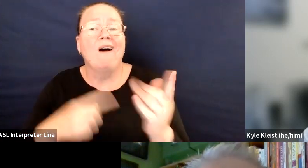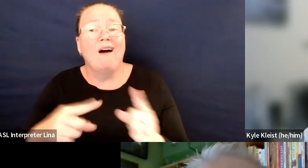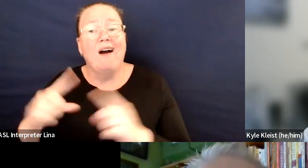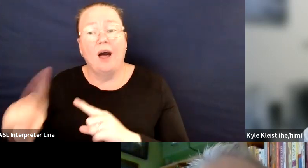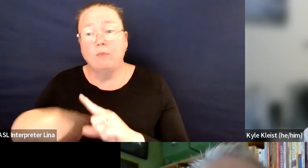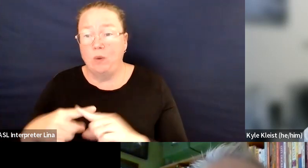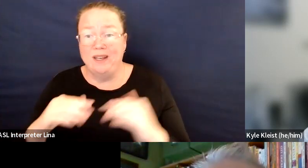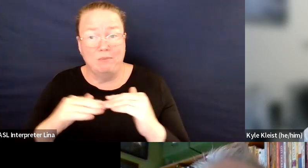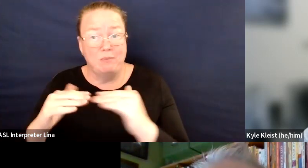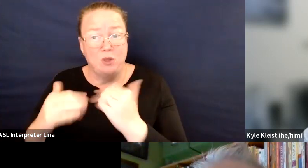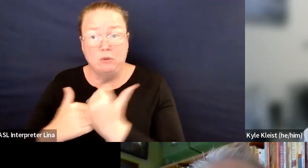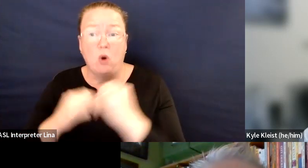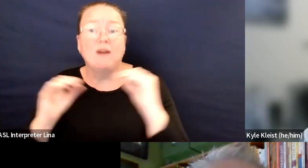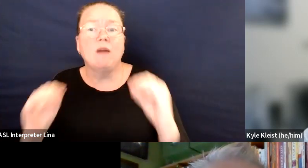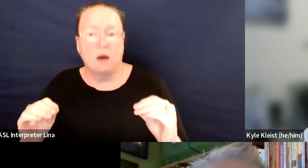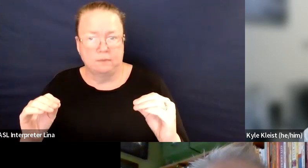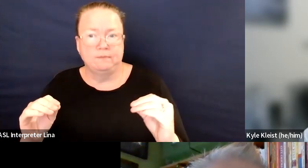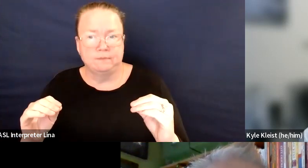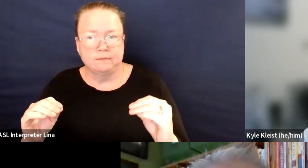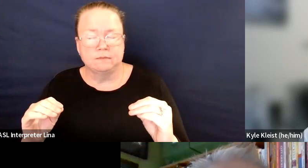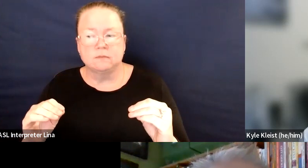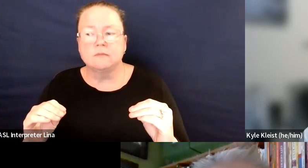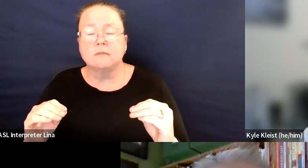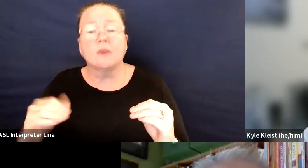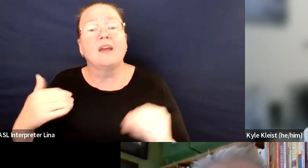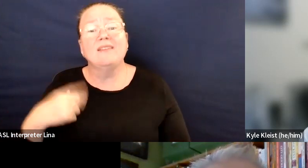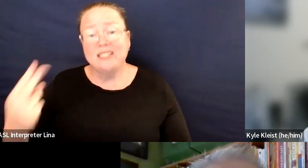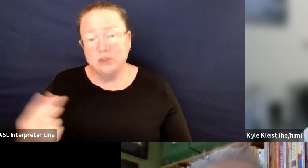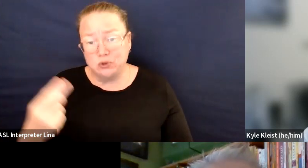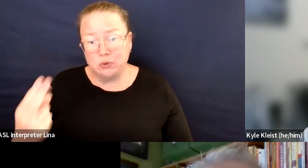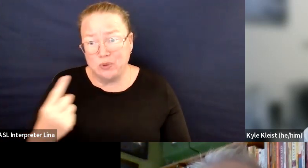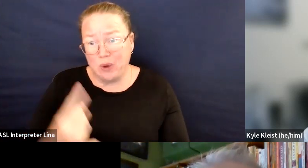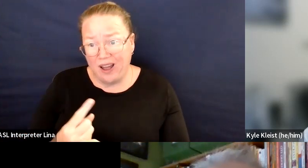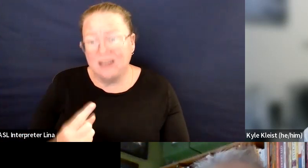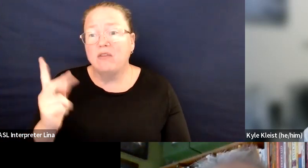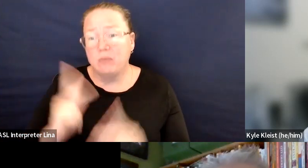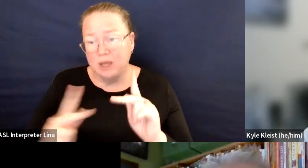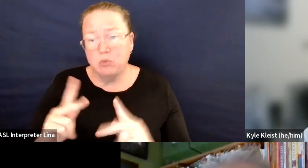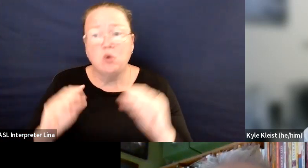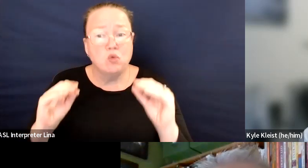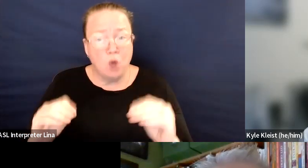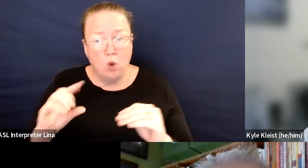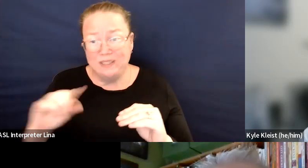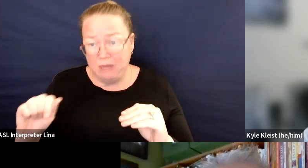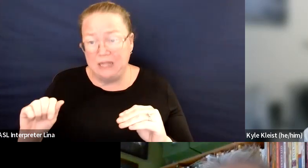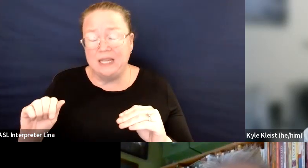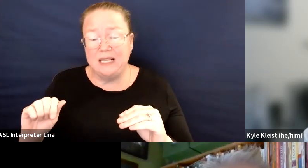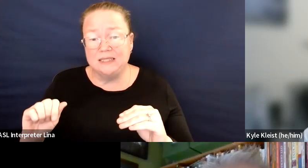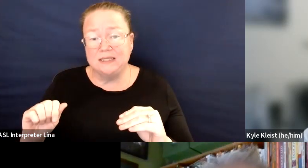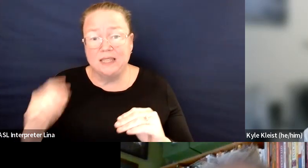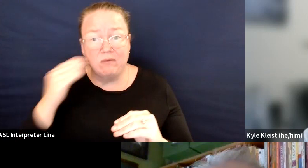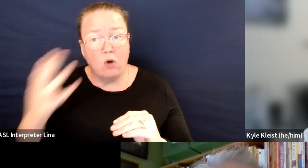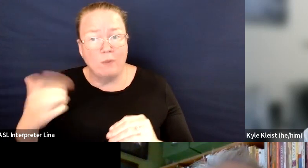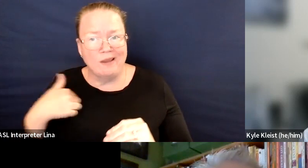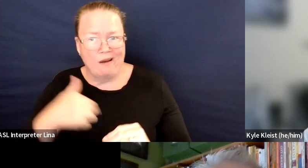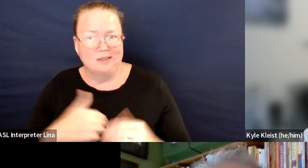there isn't peer support. We have a history, do we not, of people without disabilities telling those of us